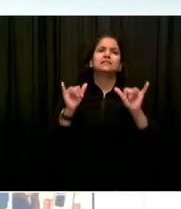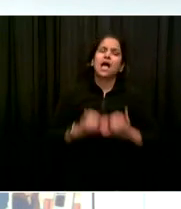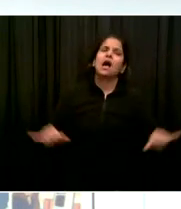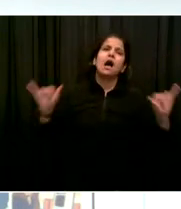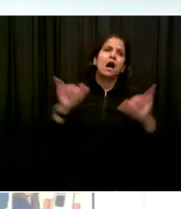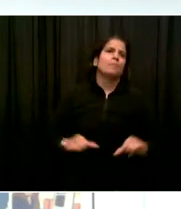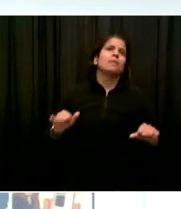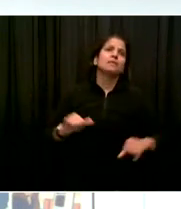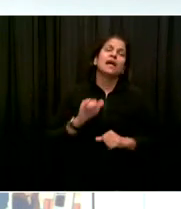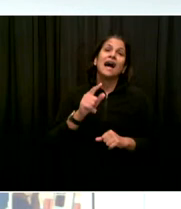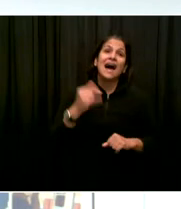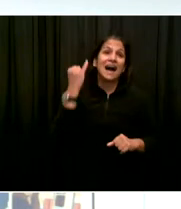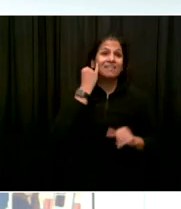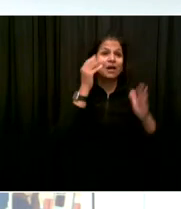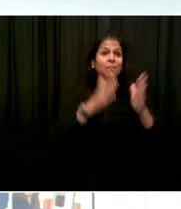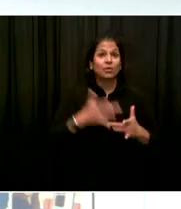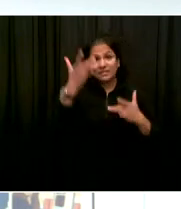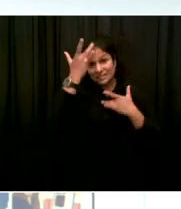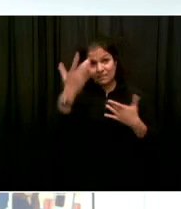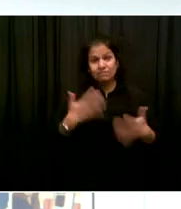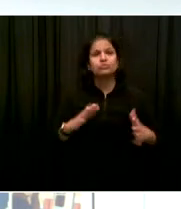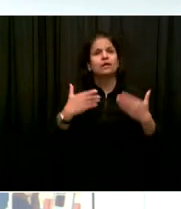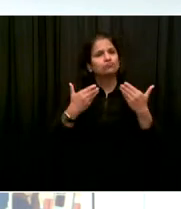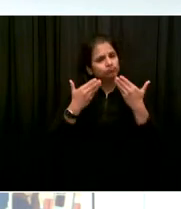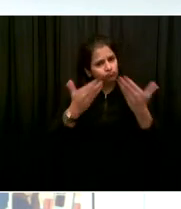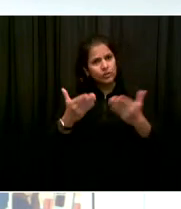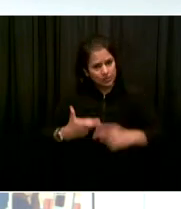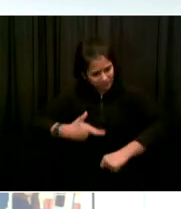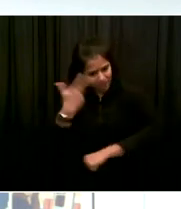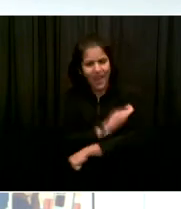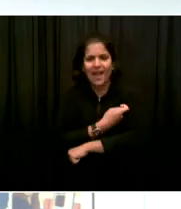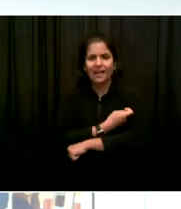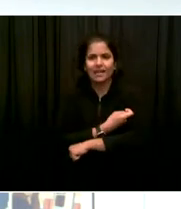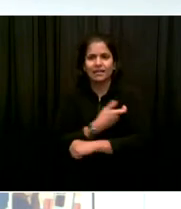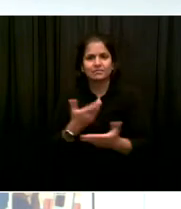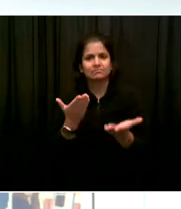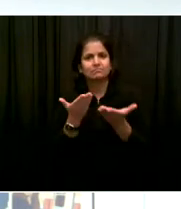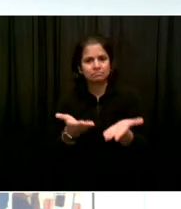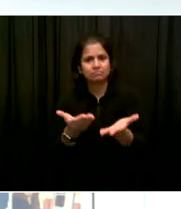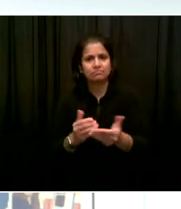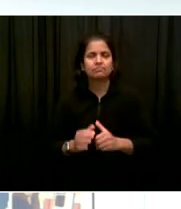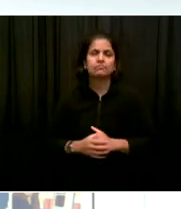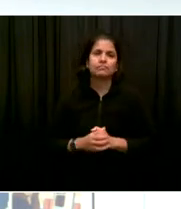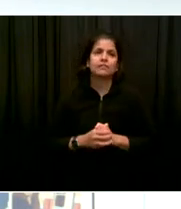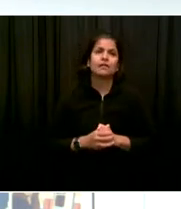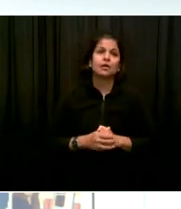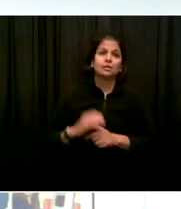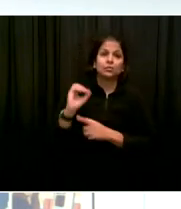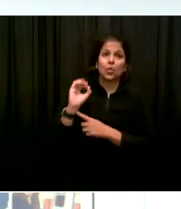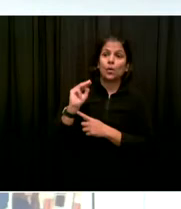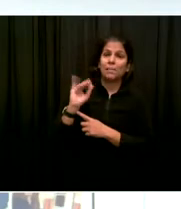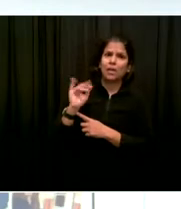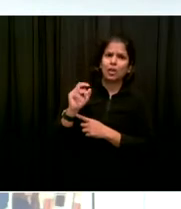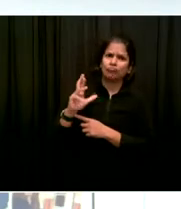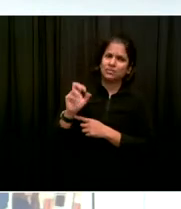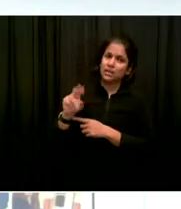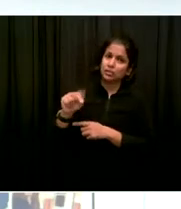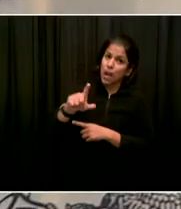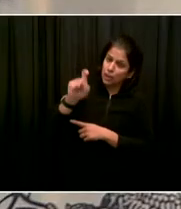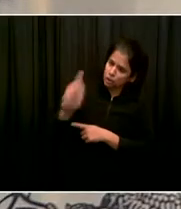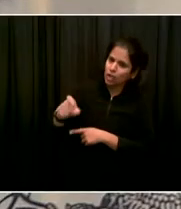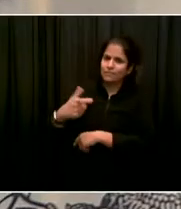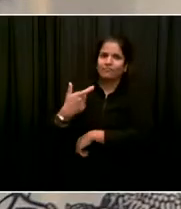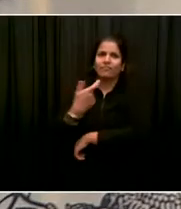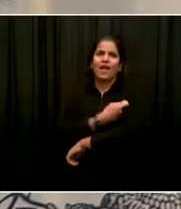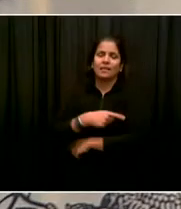I recommend that you get vaccinated, and Omicron has underlined the urgency of doing so. Thank you. Amen.